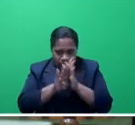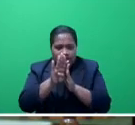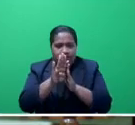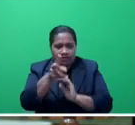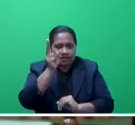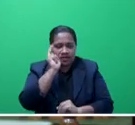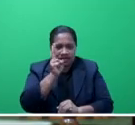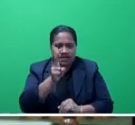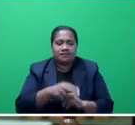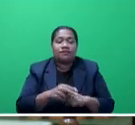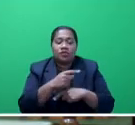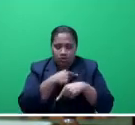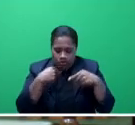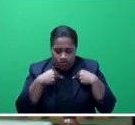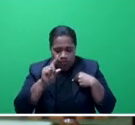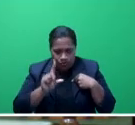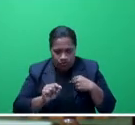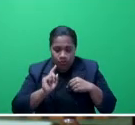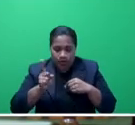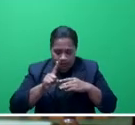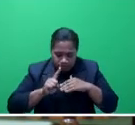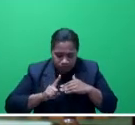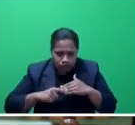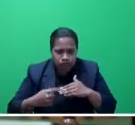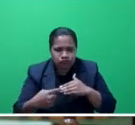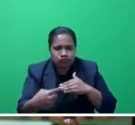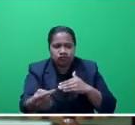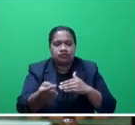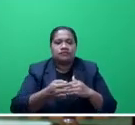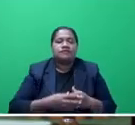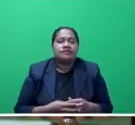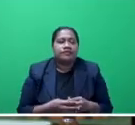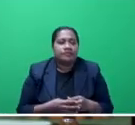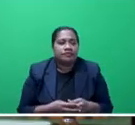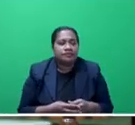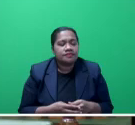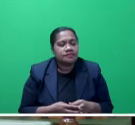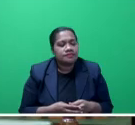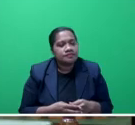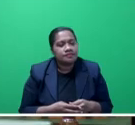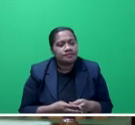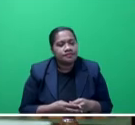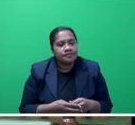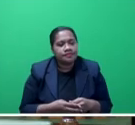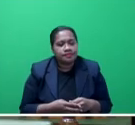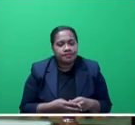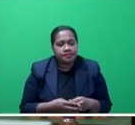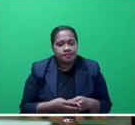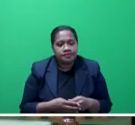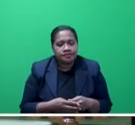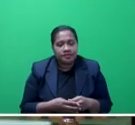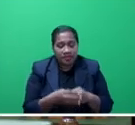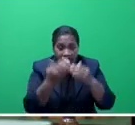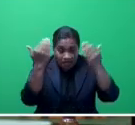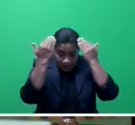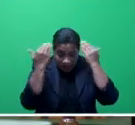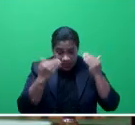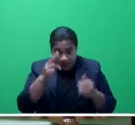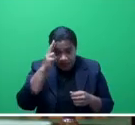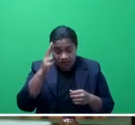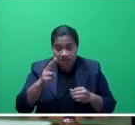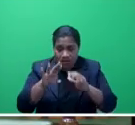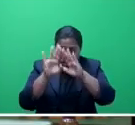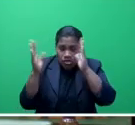so sustainably in a manner that keeps our footing on rapidly shifting ground. Mr. Speaker, sir, the global